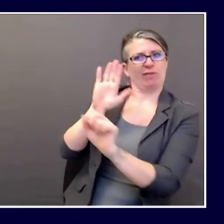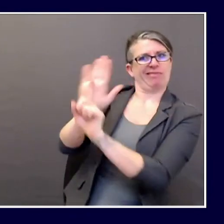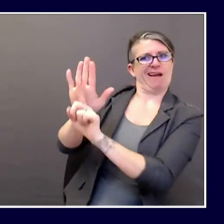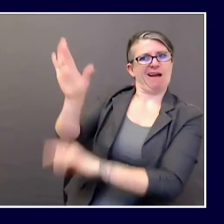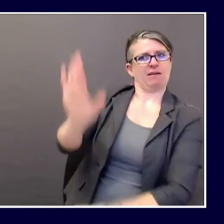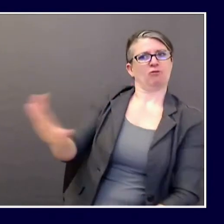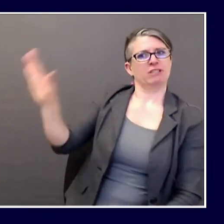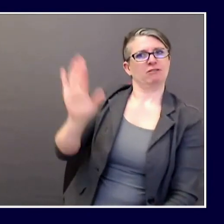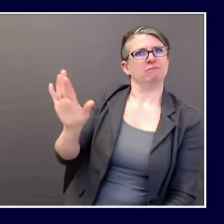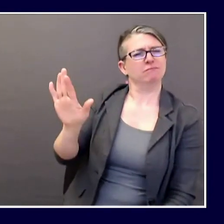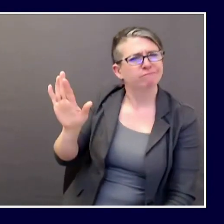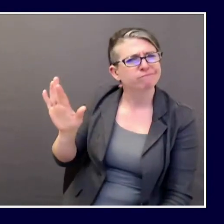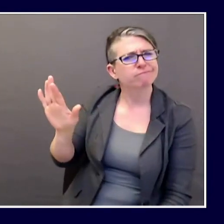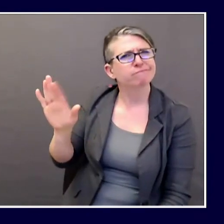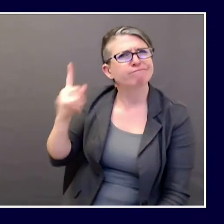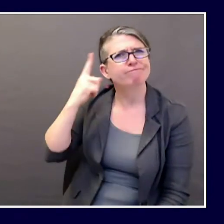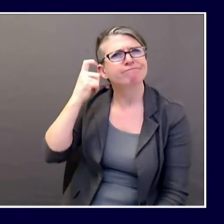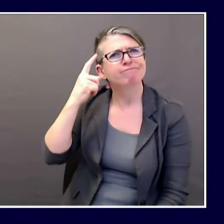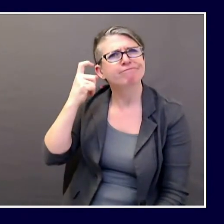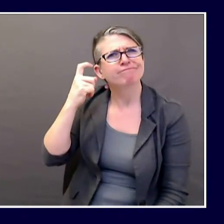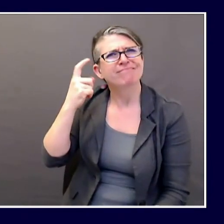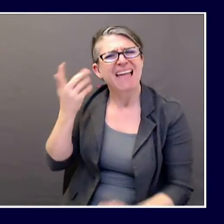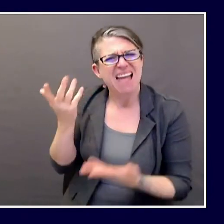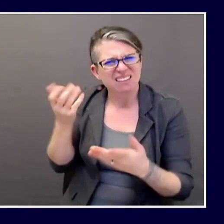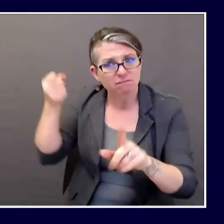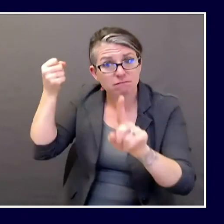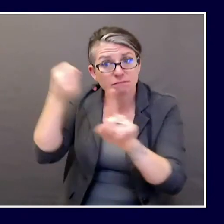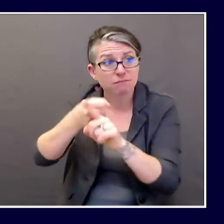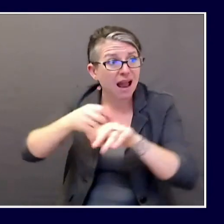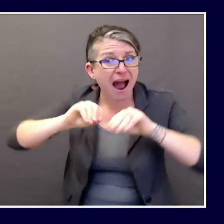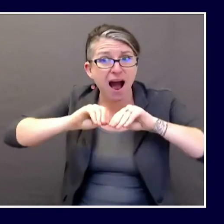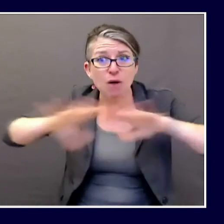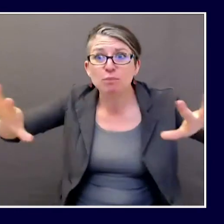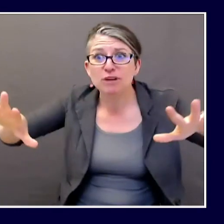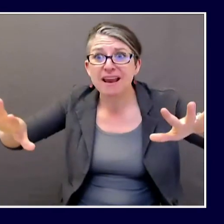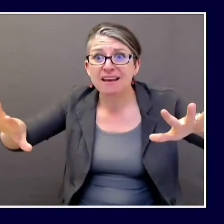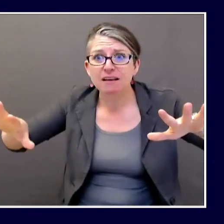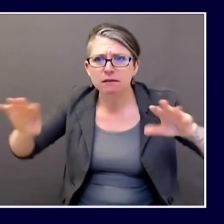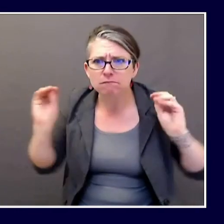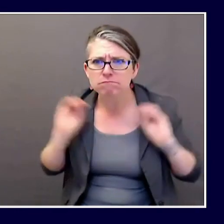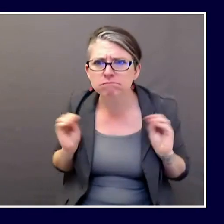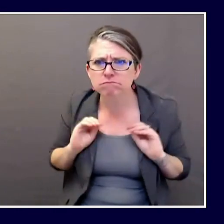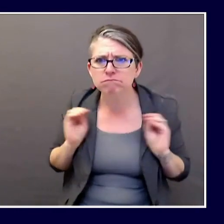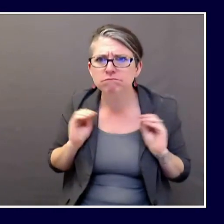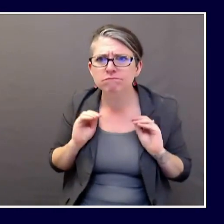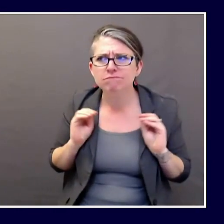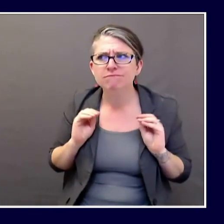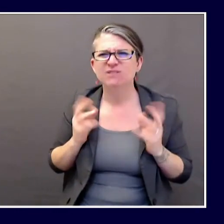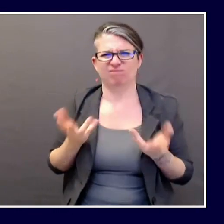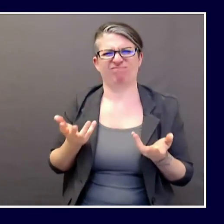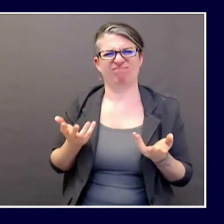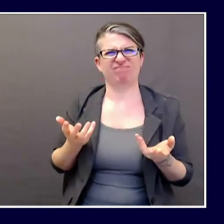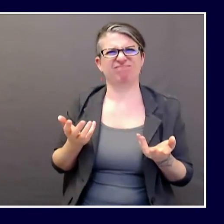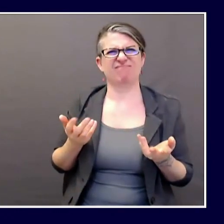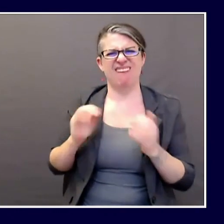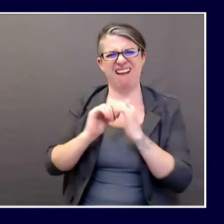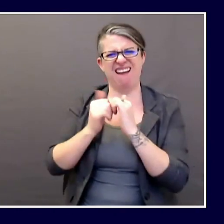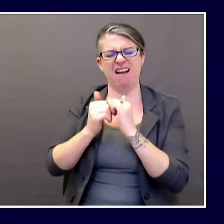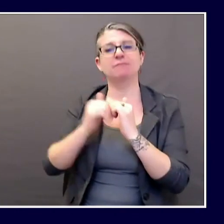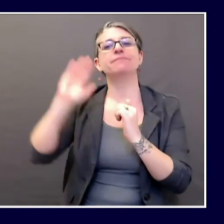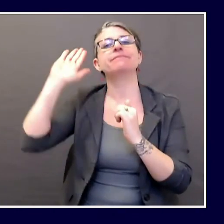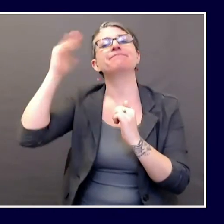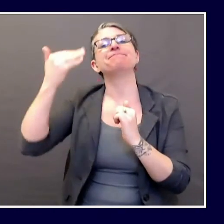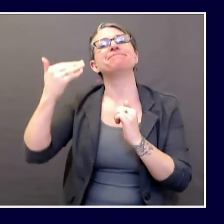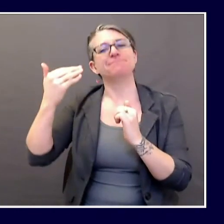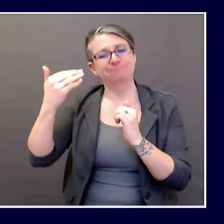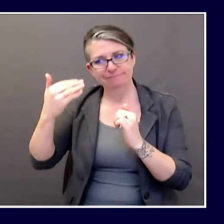This seems to be a function of community transmission, and so that's a distinction. Kennebec County too has started